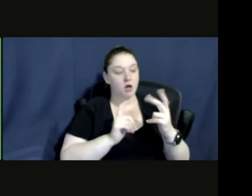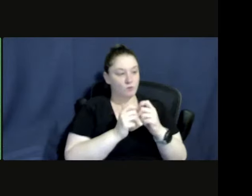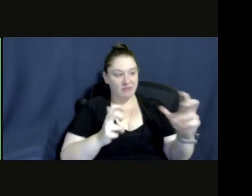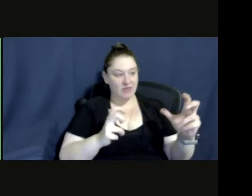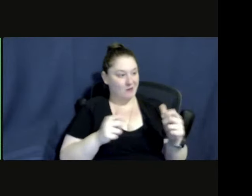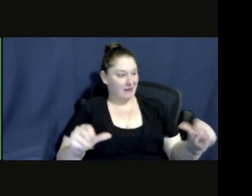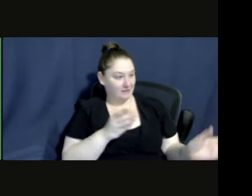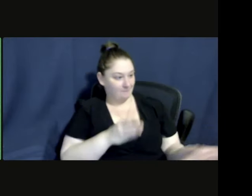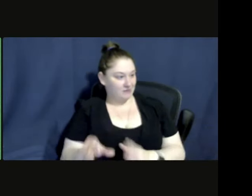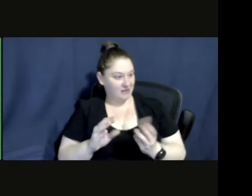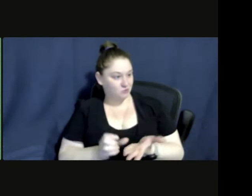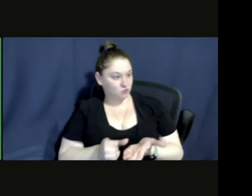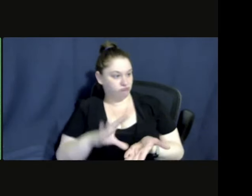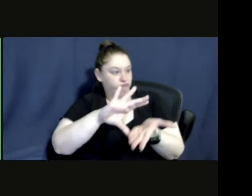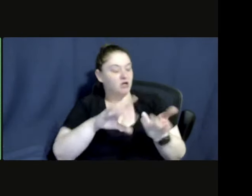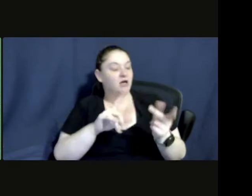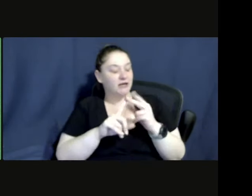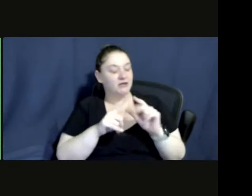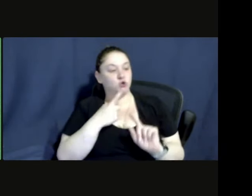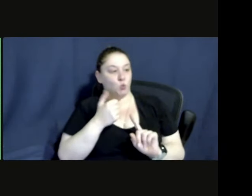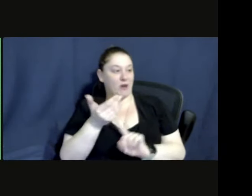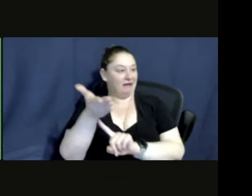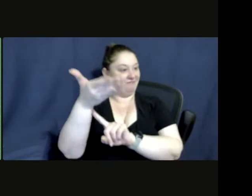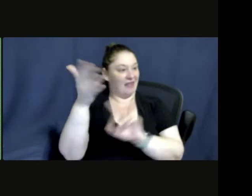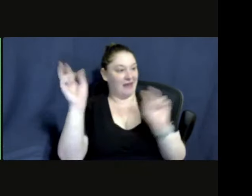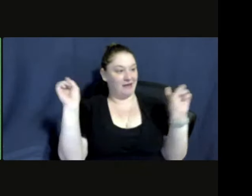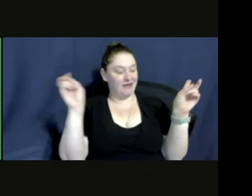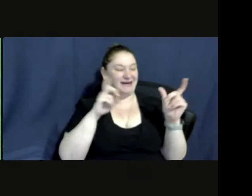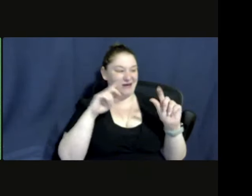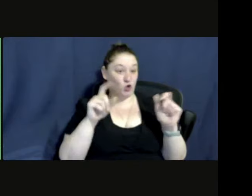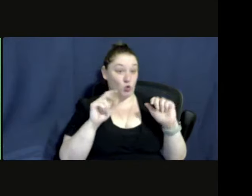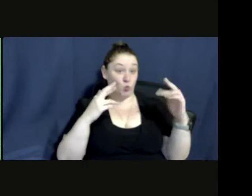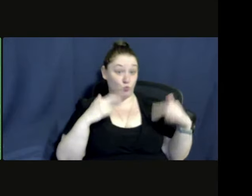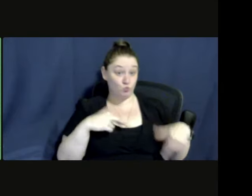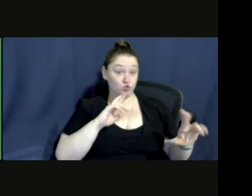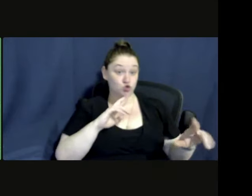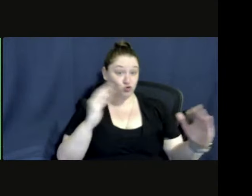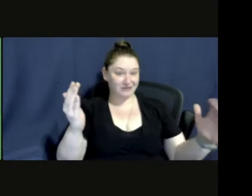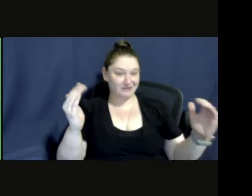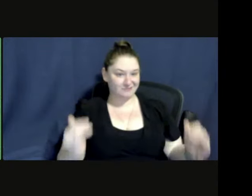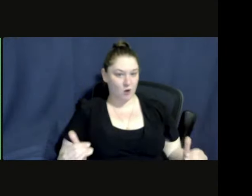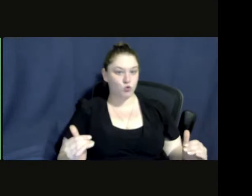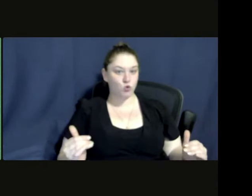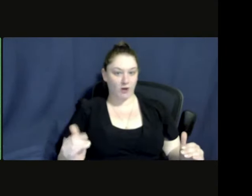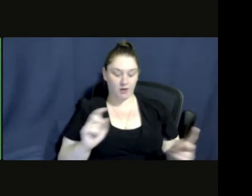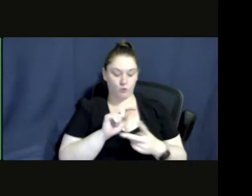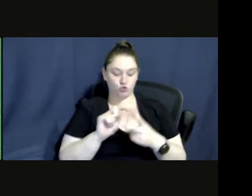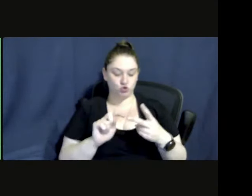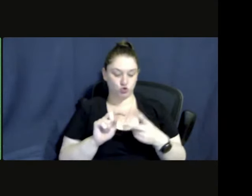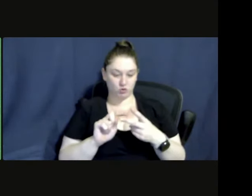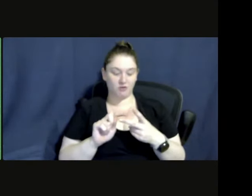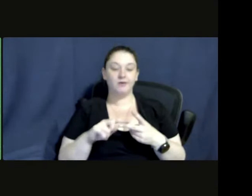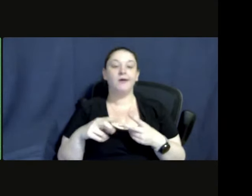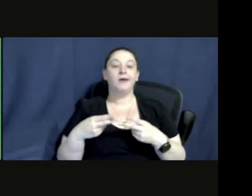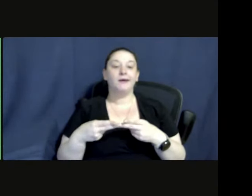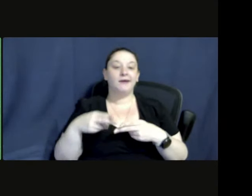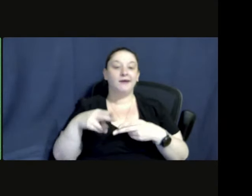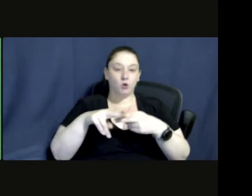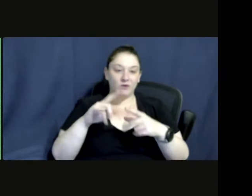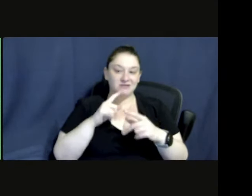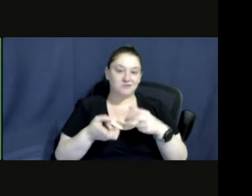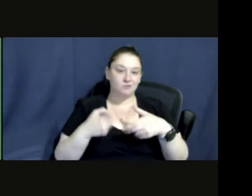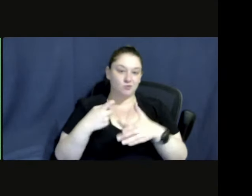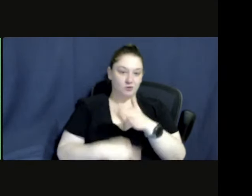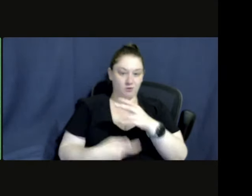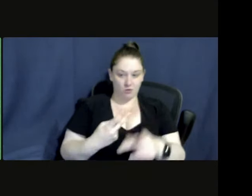it, it's a red flag and it could result in a downgrade, which does two things. It increases the cost of borrowing,